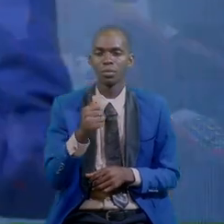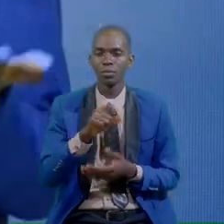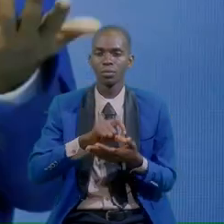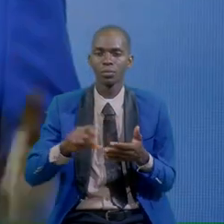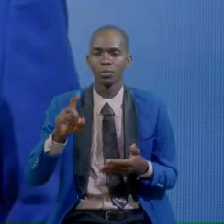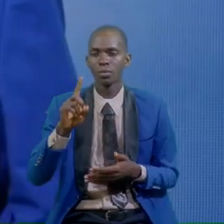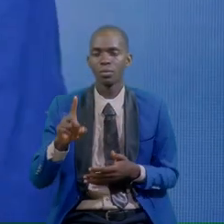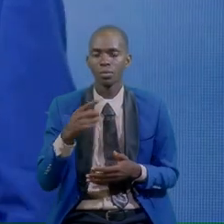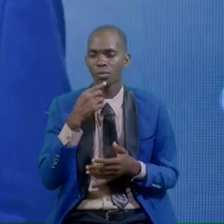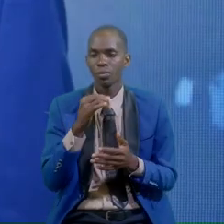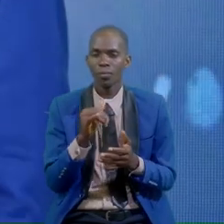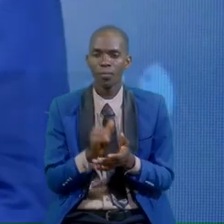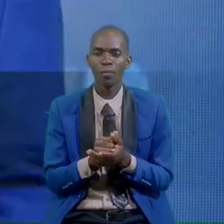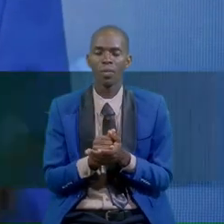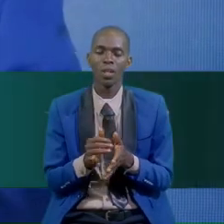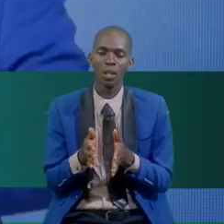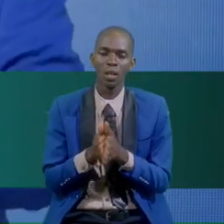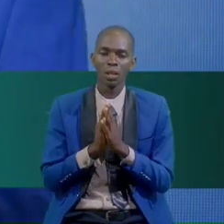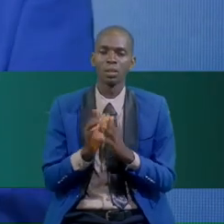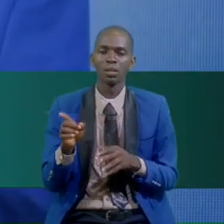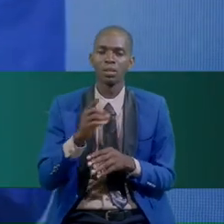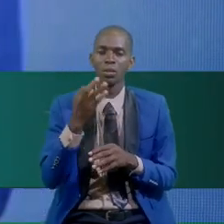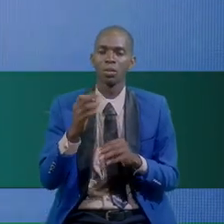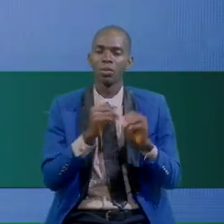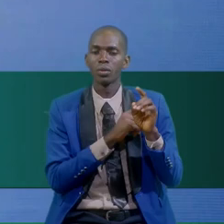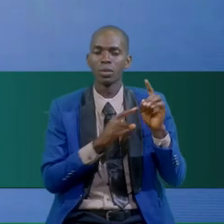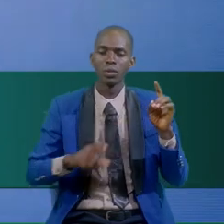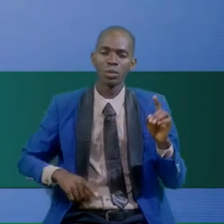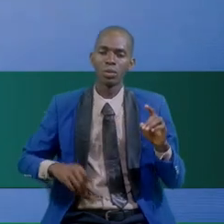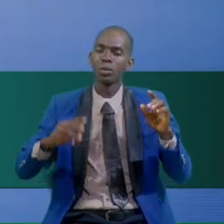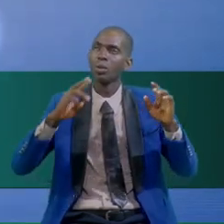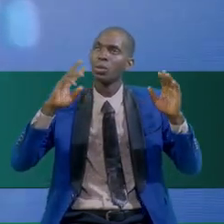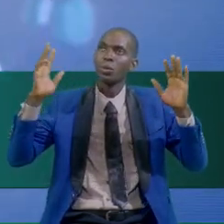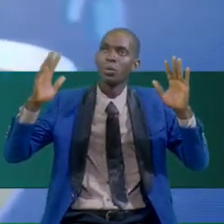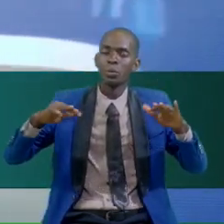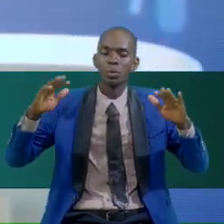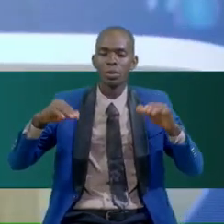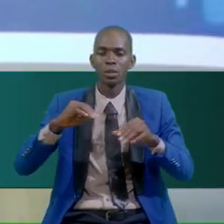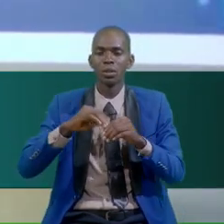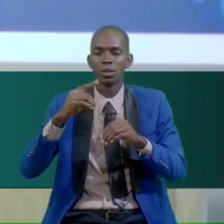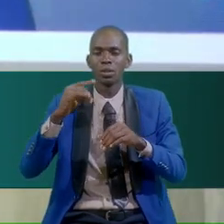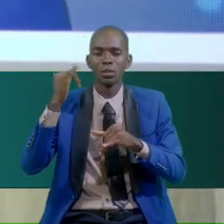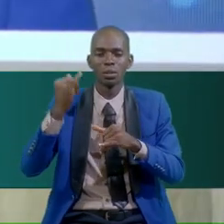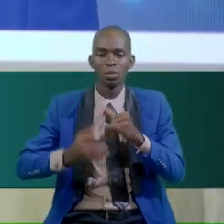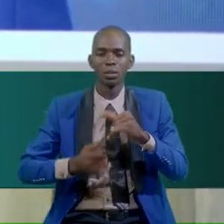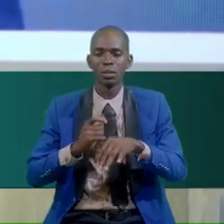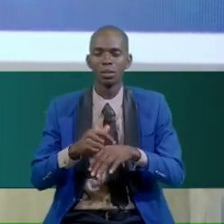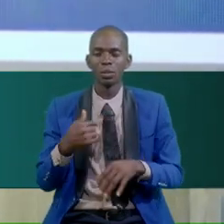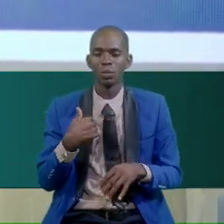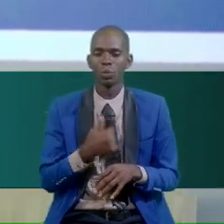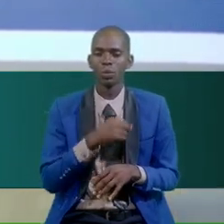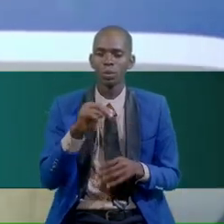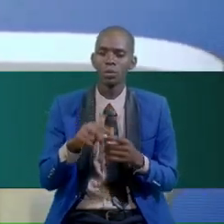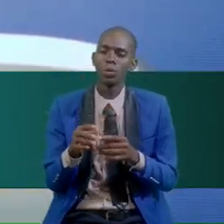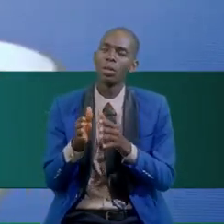says, ask ye of the Lord rain in the time of the latter. We need to ask the Lord in the